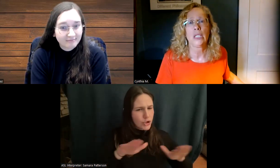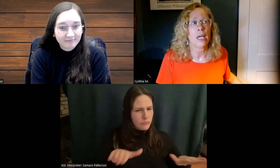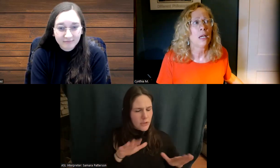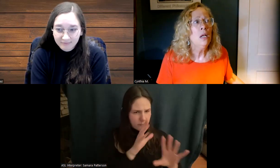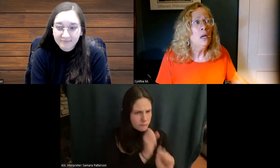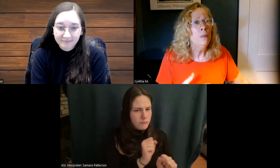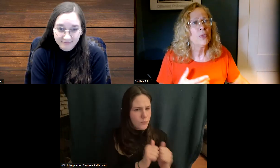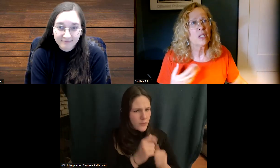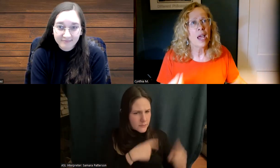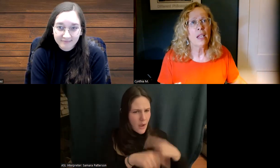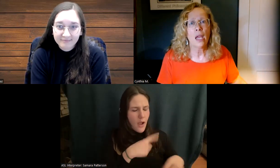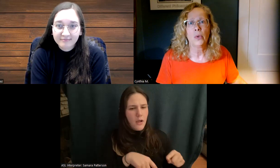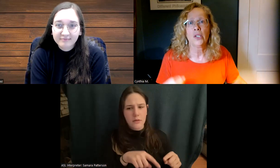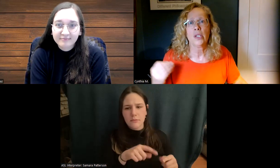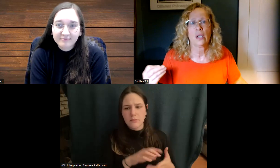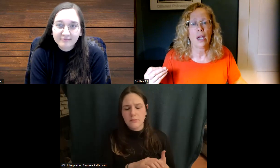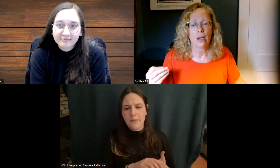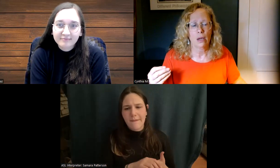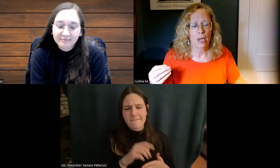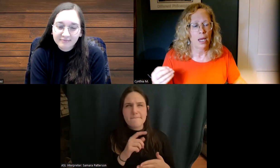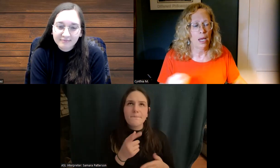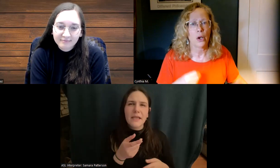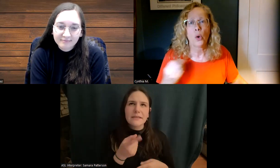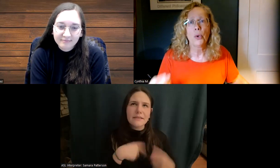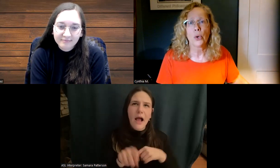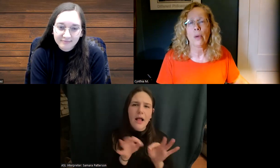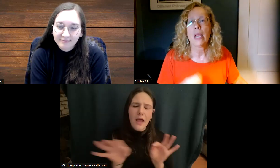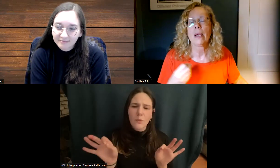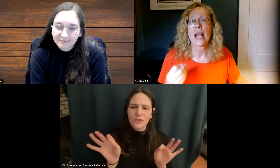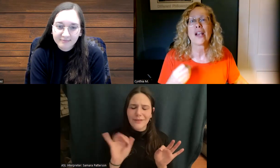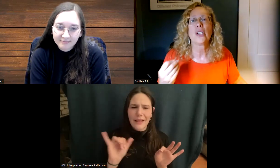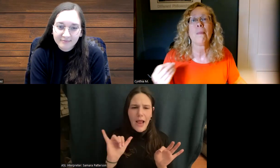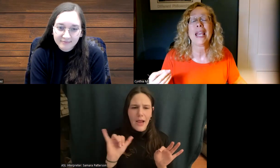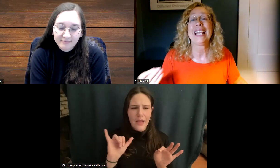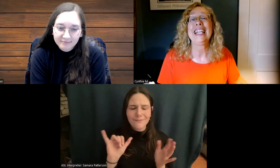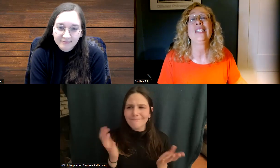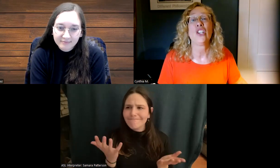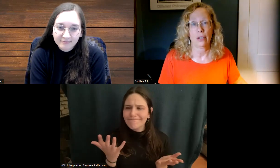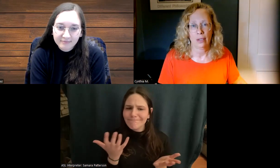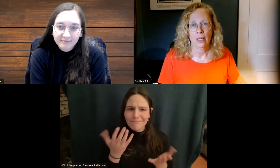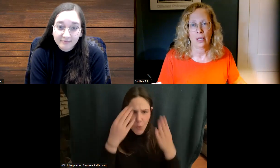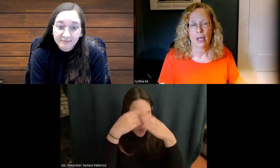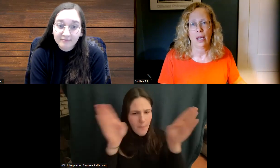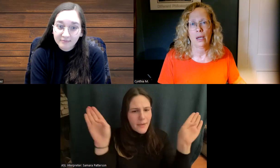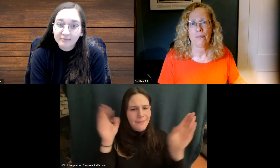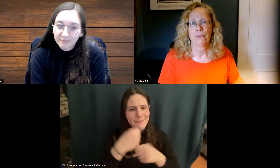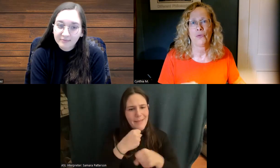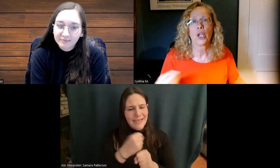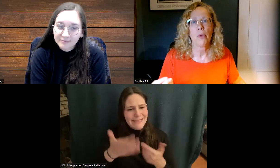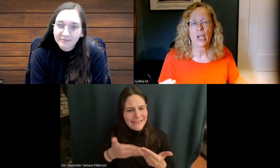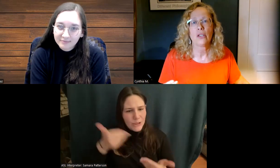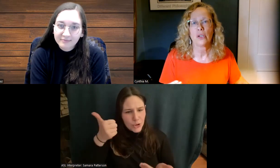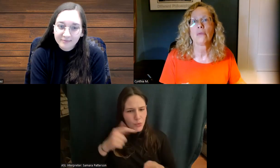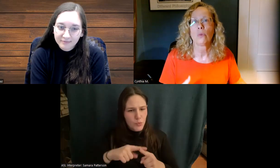Children really like sign language. Is like an opener. It actually can make it easier